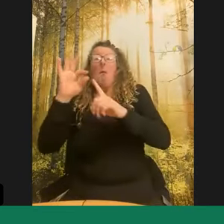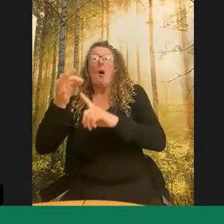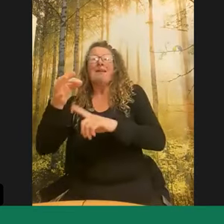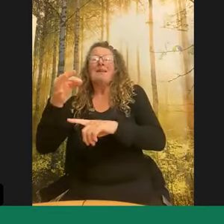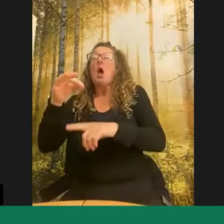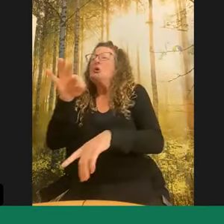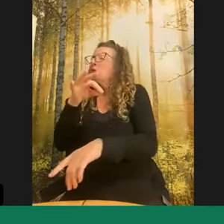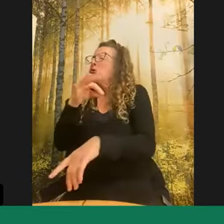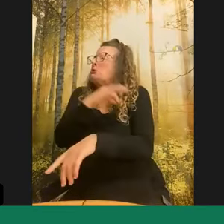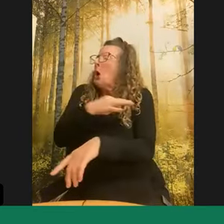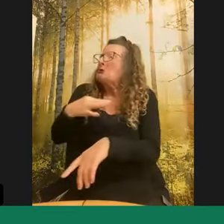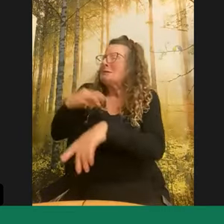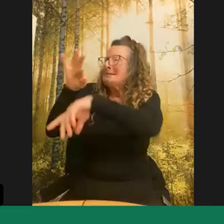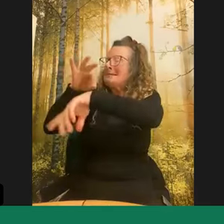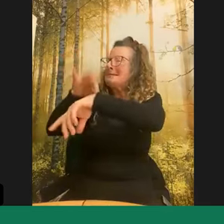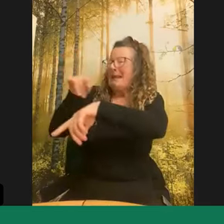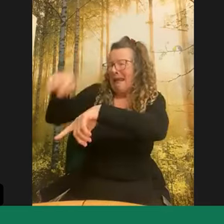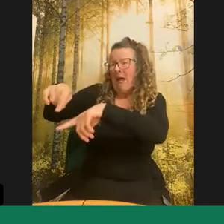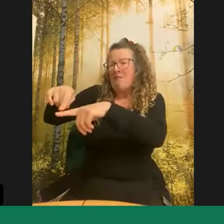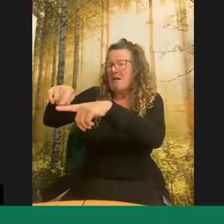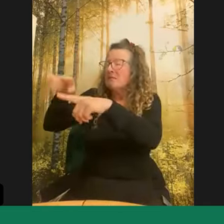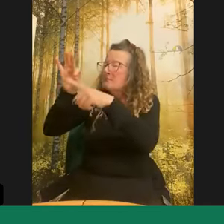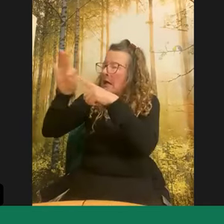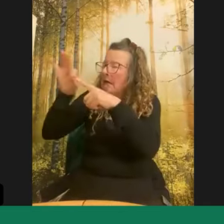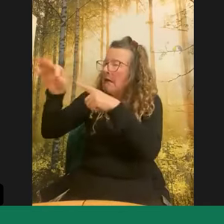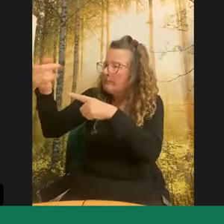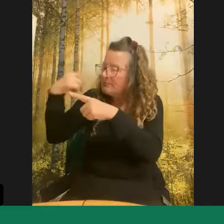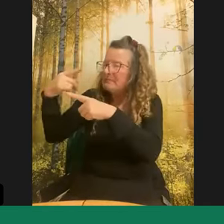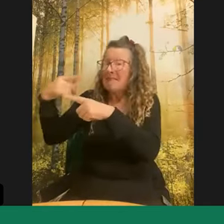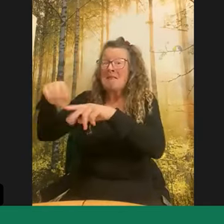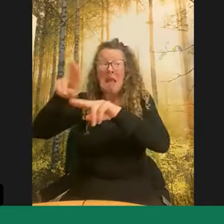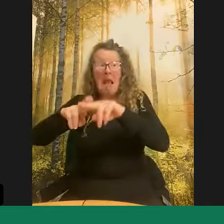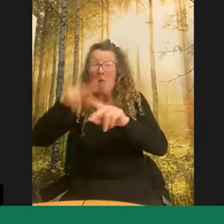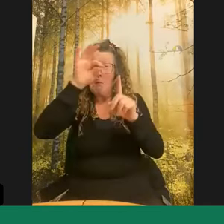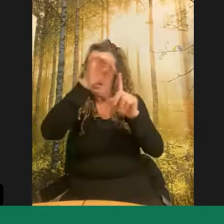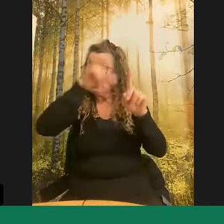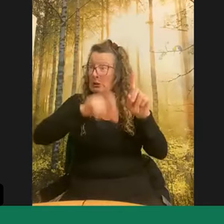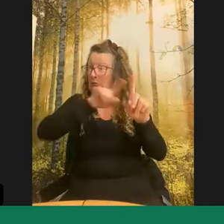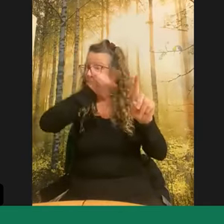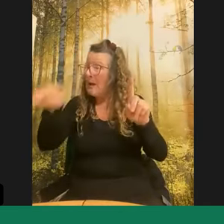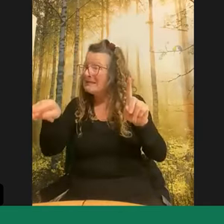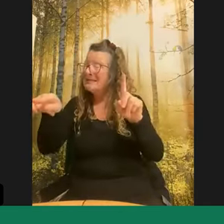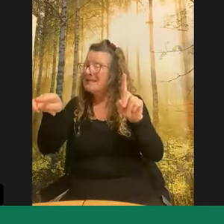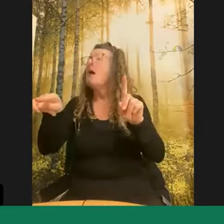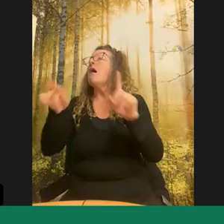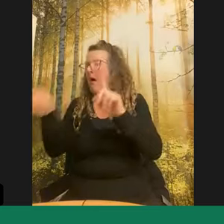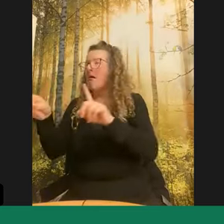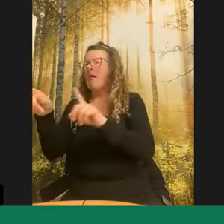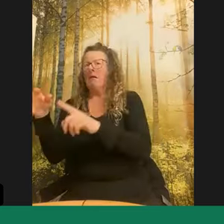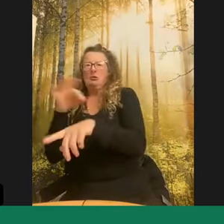in this country to help this deportation progress, called in the so-called hostile environment. So